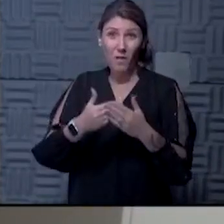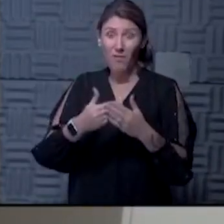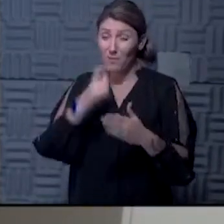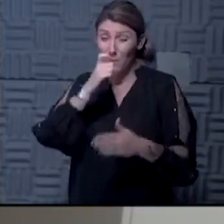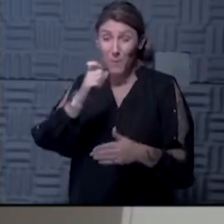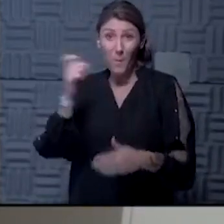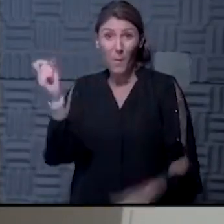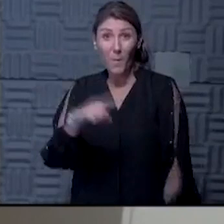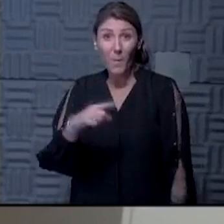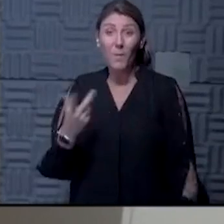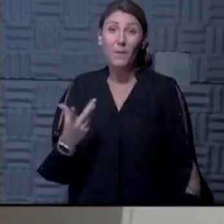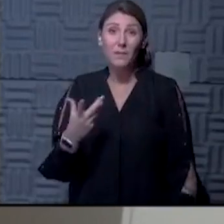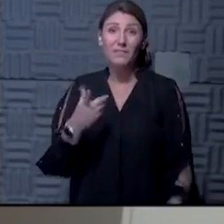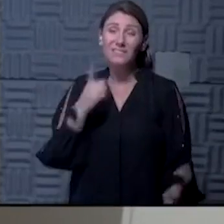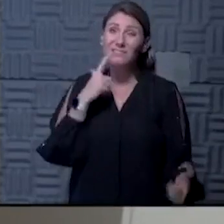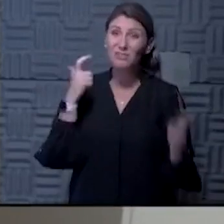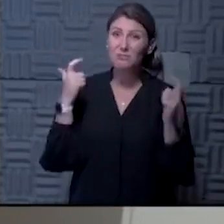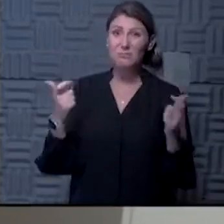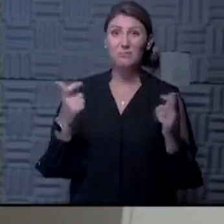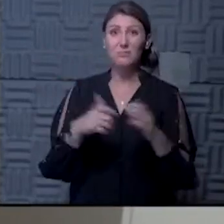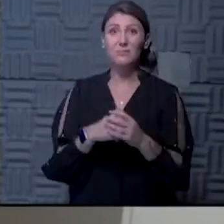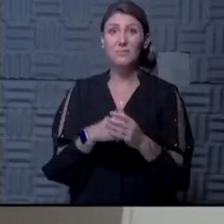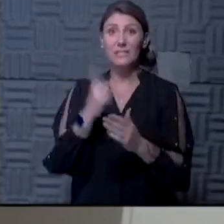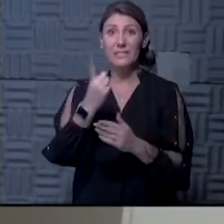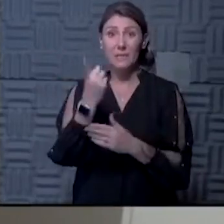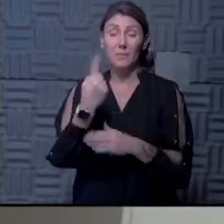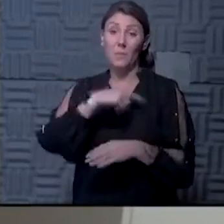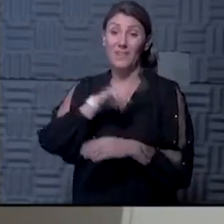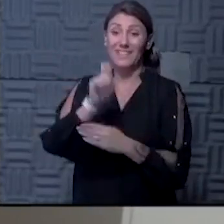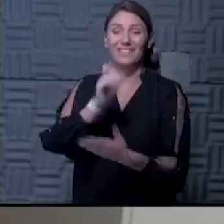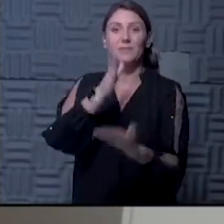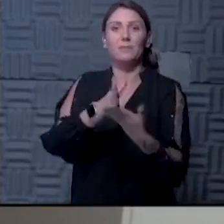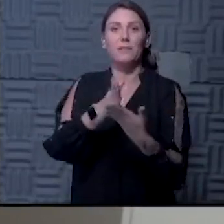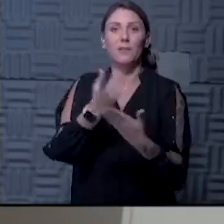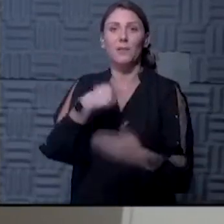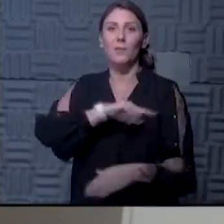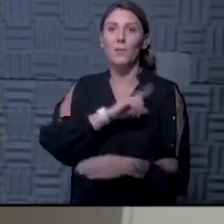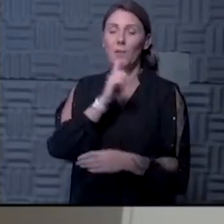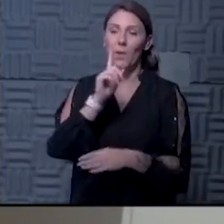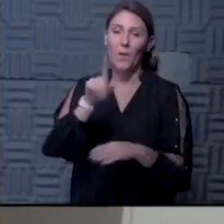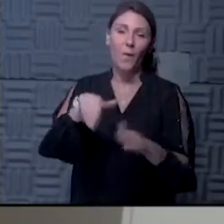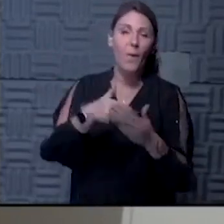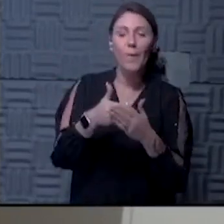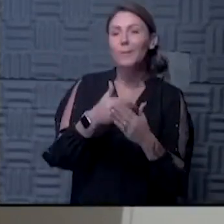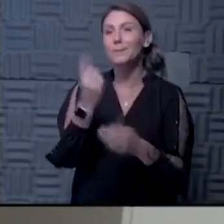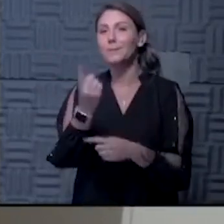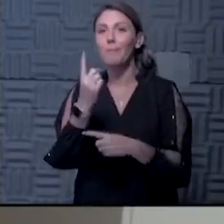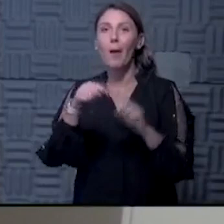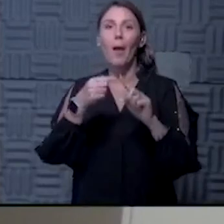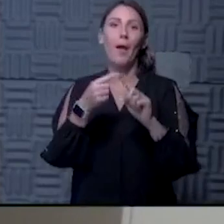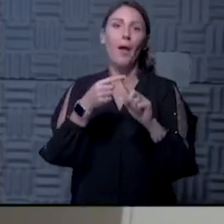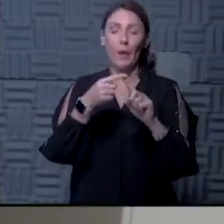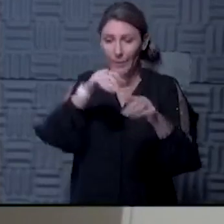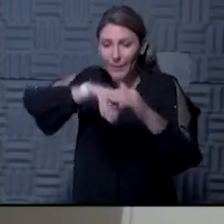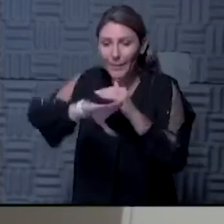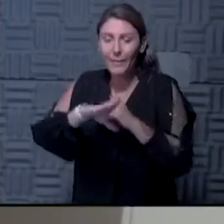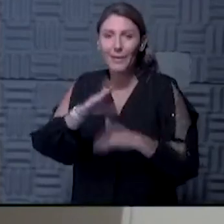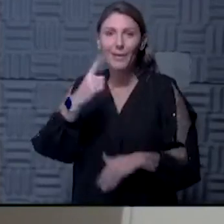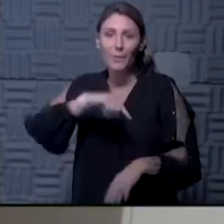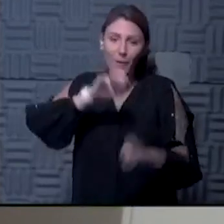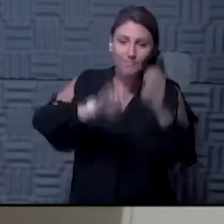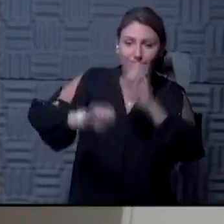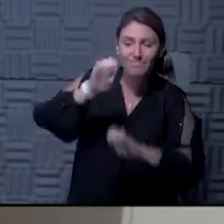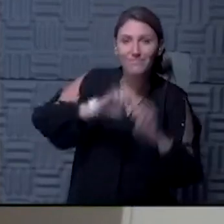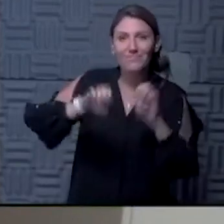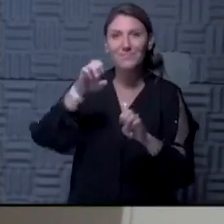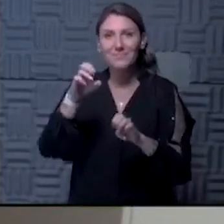a big thing. That's something that we had to break, because we're always about, hey, if you're not feeling well, come in and we'll evaluate you and we'll tell you what we're going to